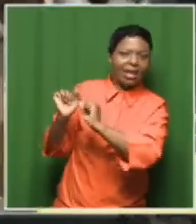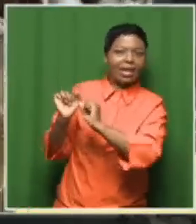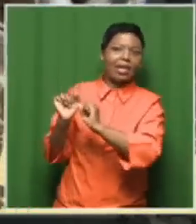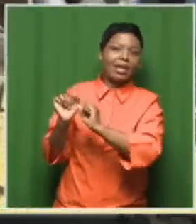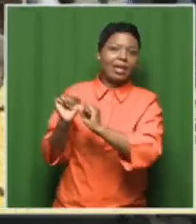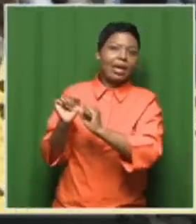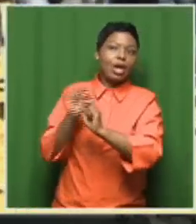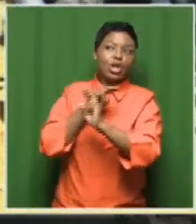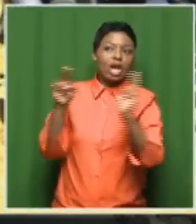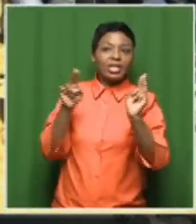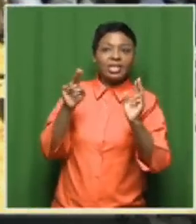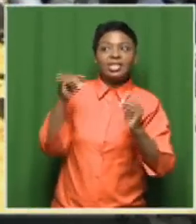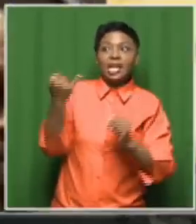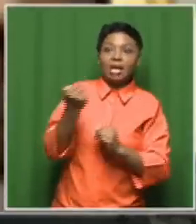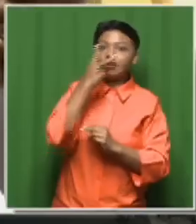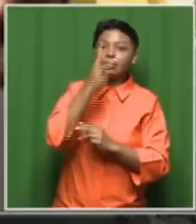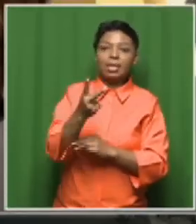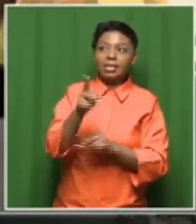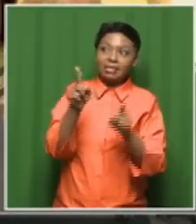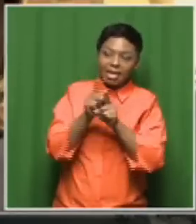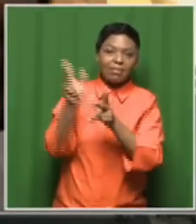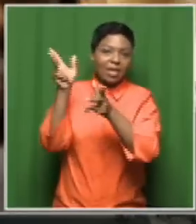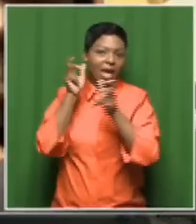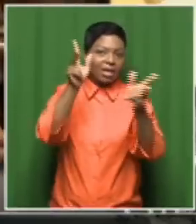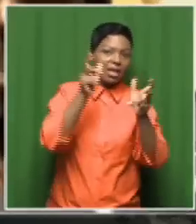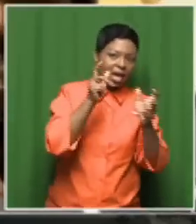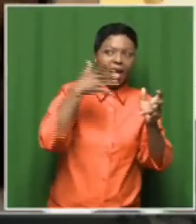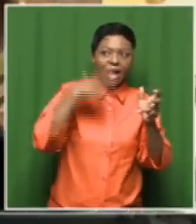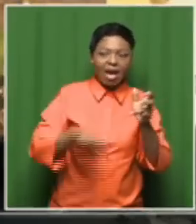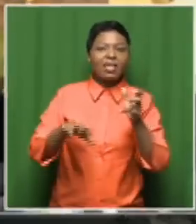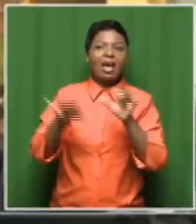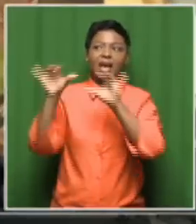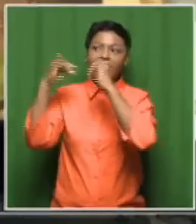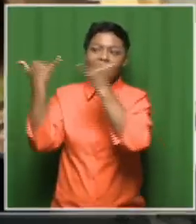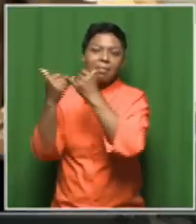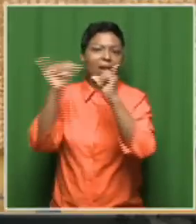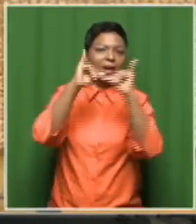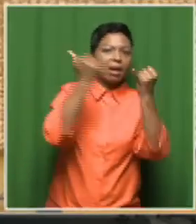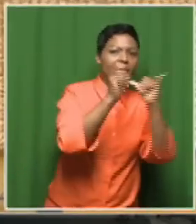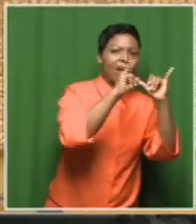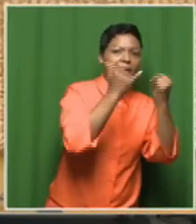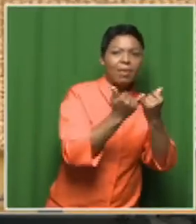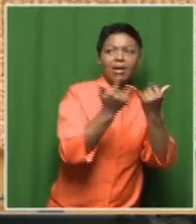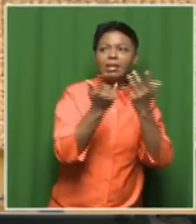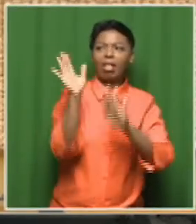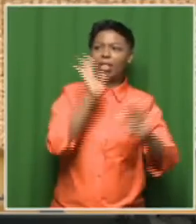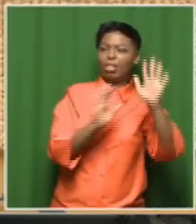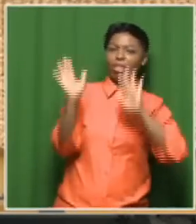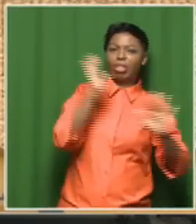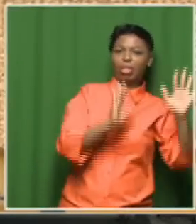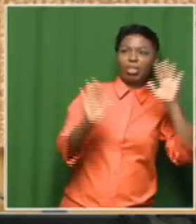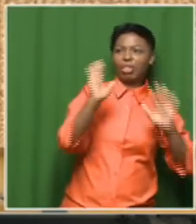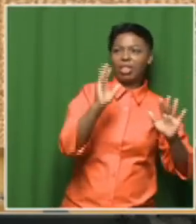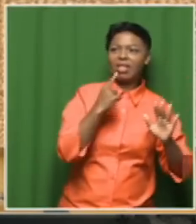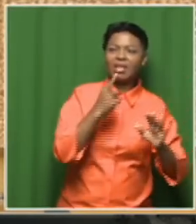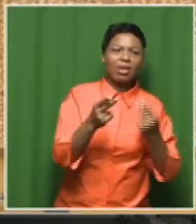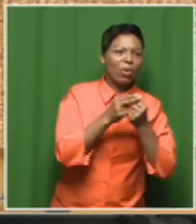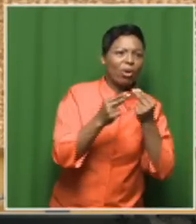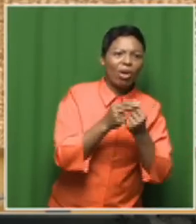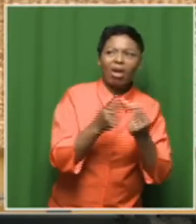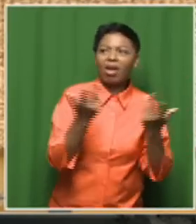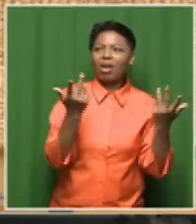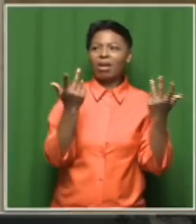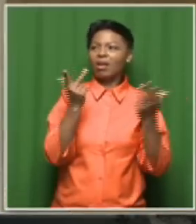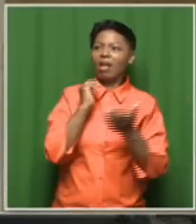here, but in other countries as well, the beginnings, usually among the more disorganized or unorganized workers, the